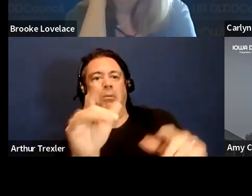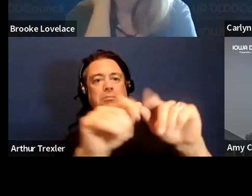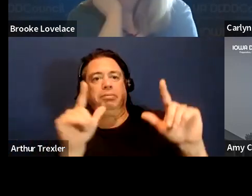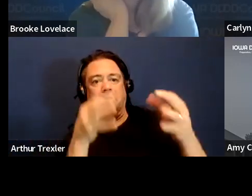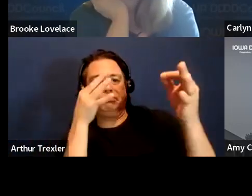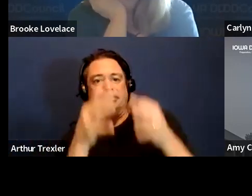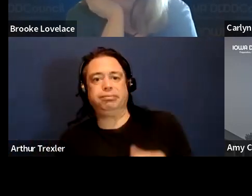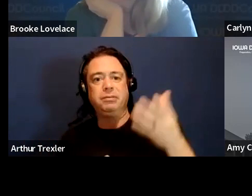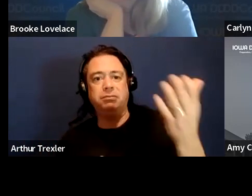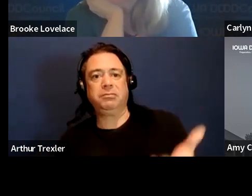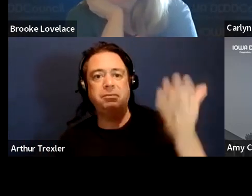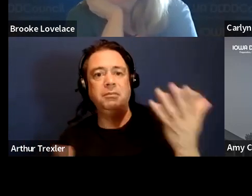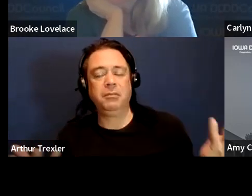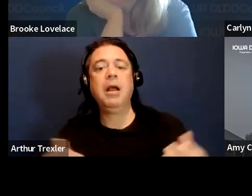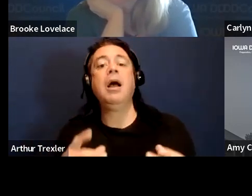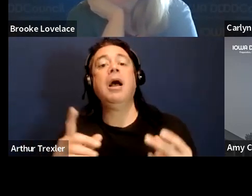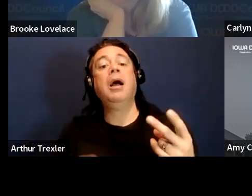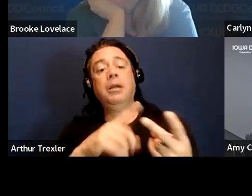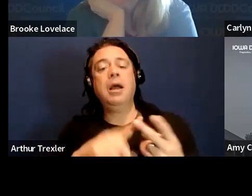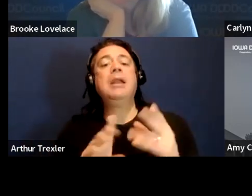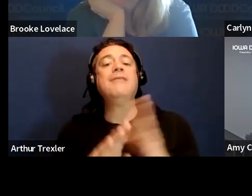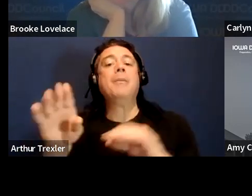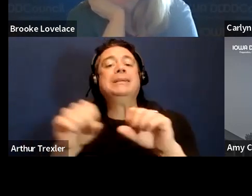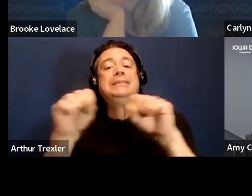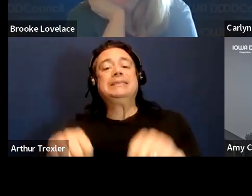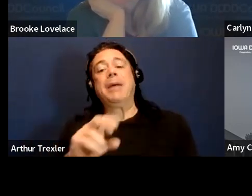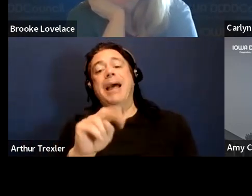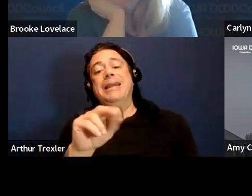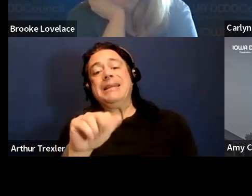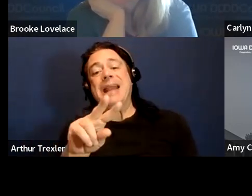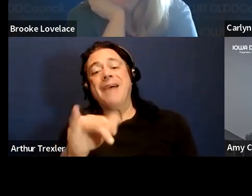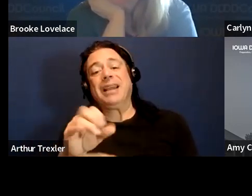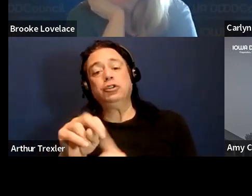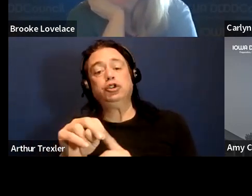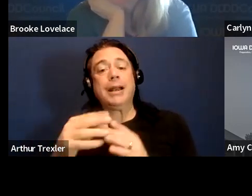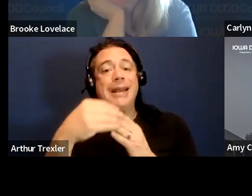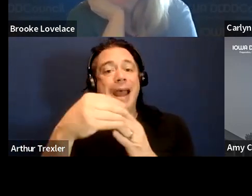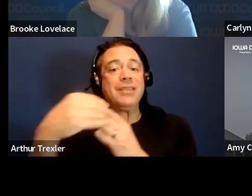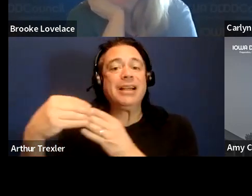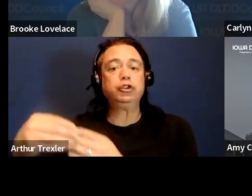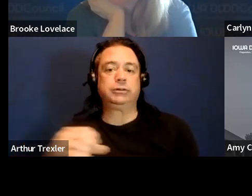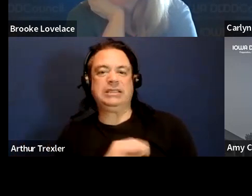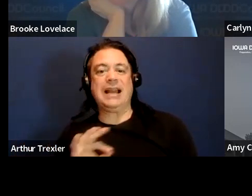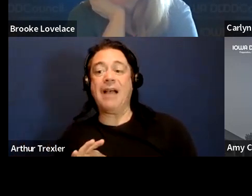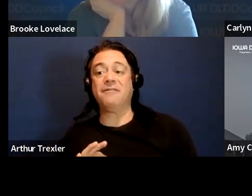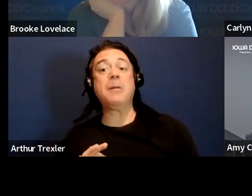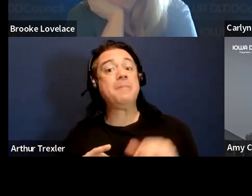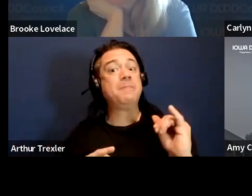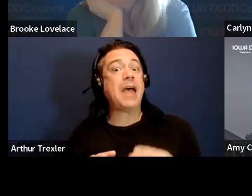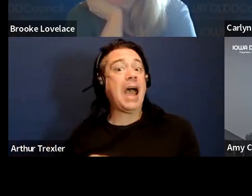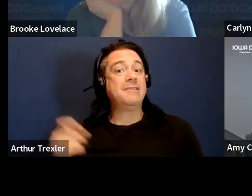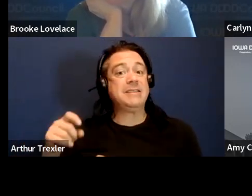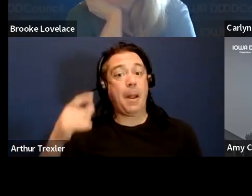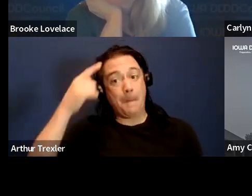And next, we will develop system navigation staff. We know that we need to do this because